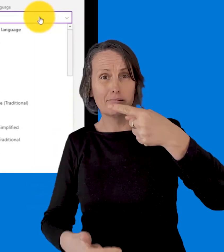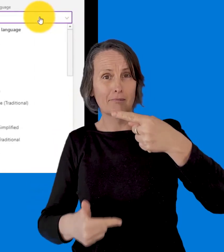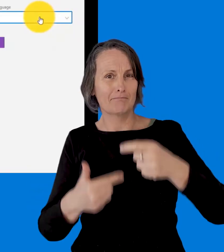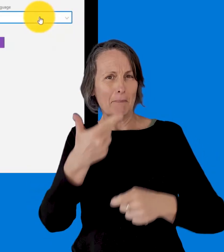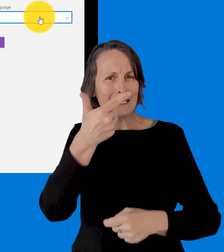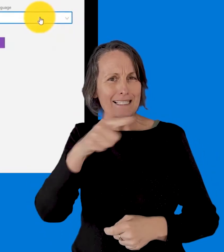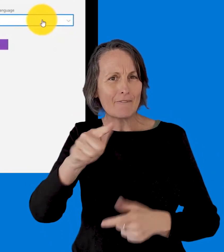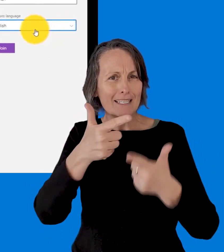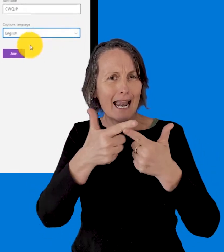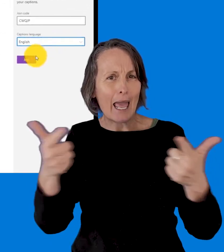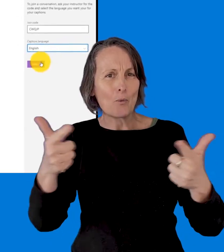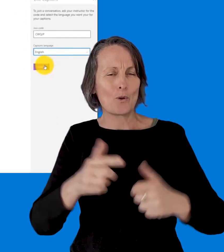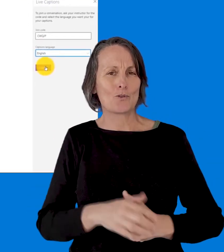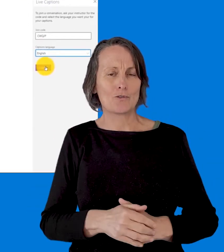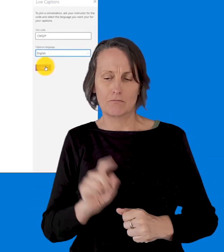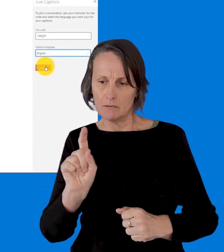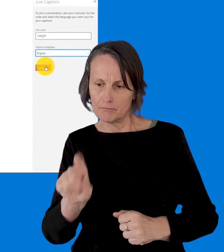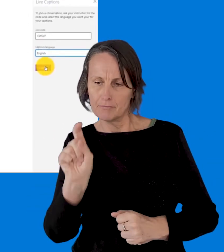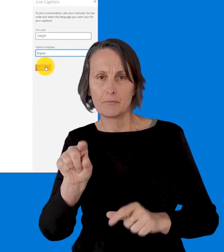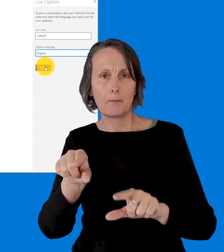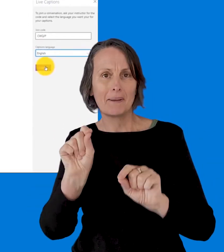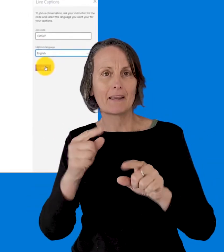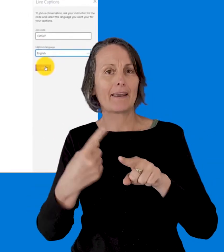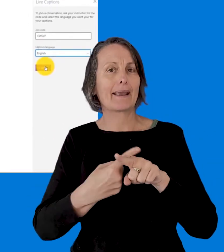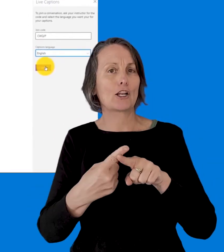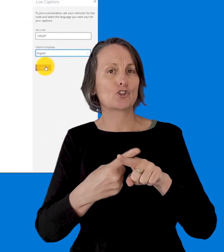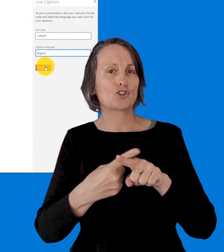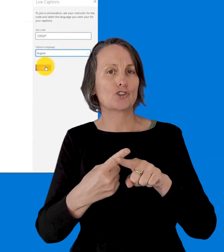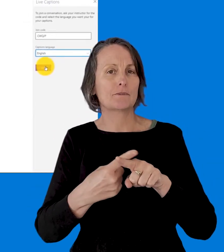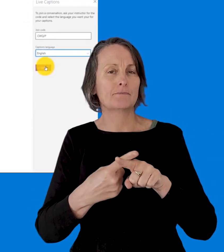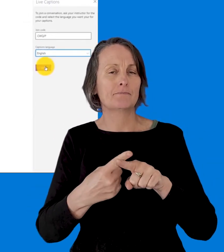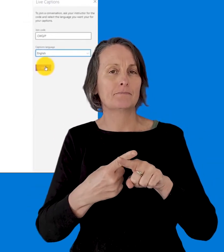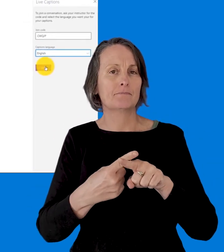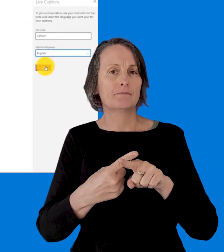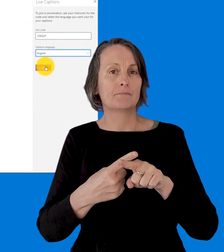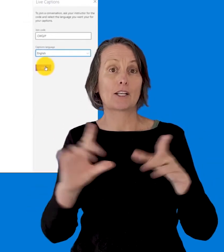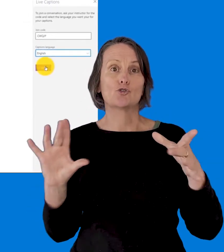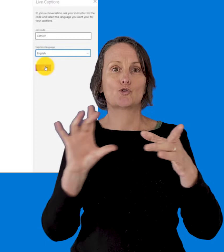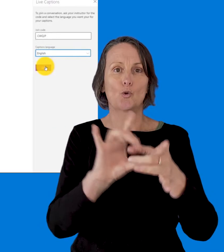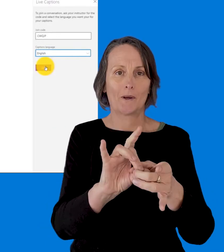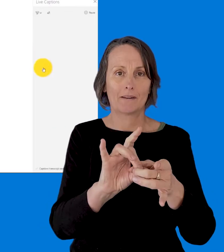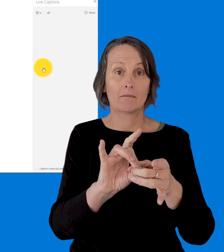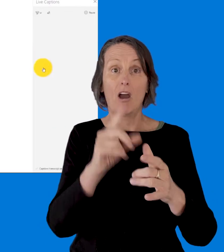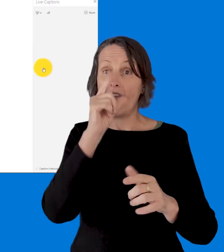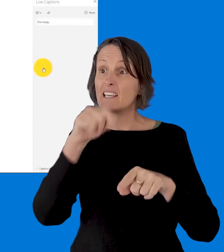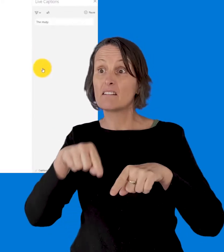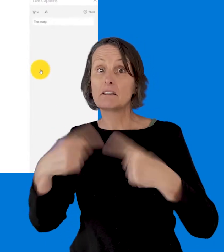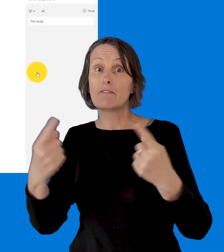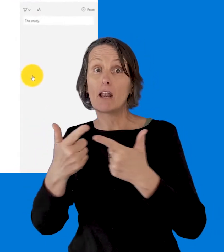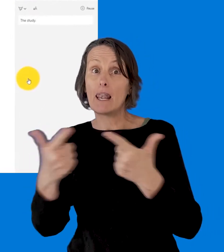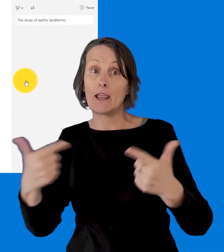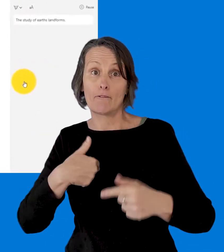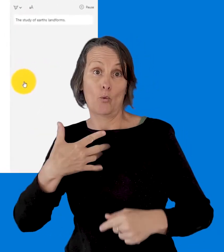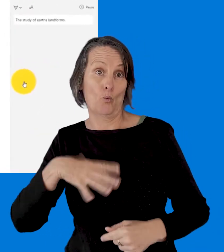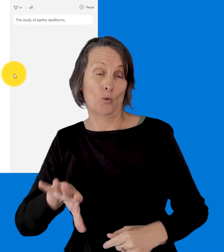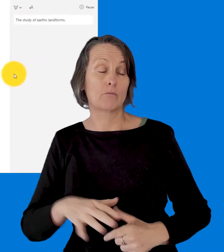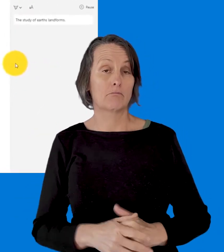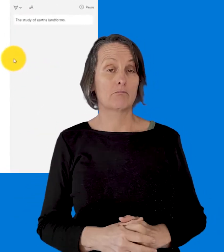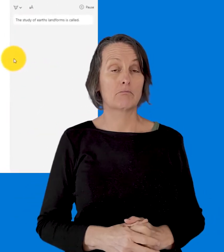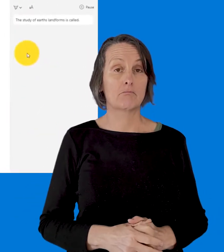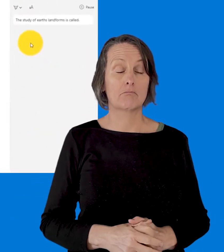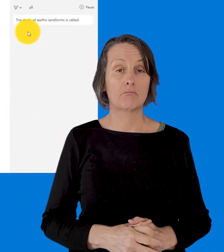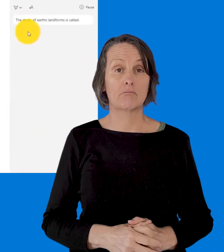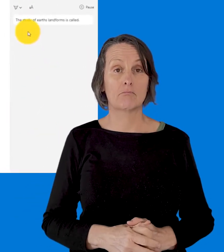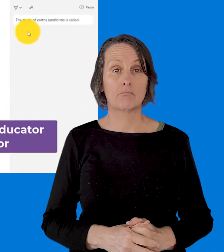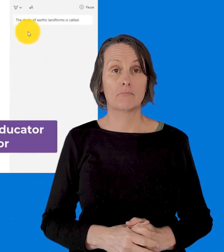going to choose English to start and click join. But I could choose a different language and caption in that language. Now, what you're seeing on